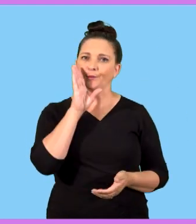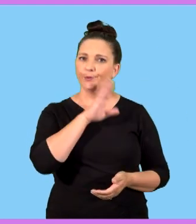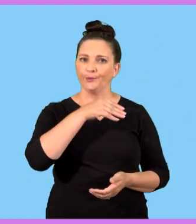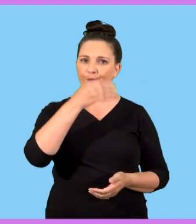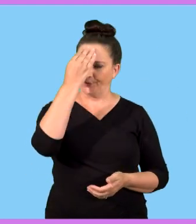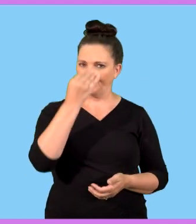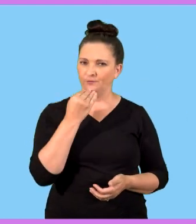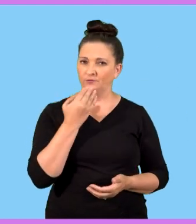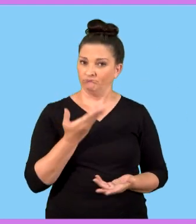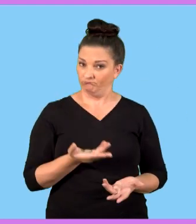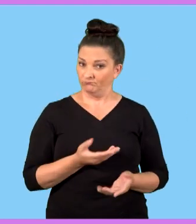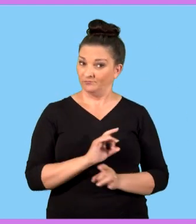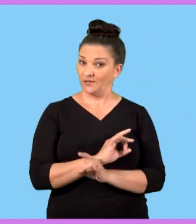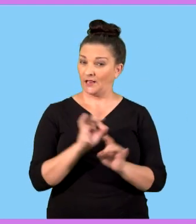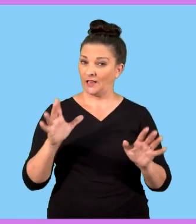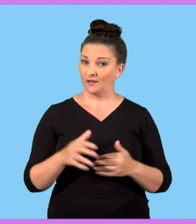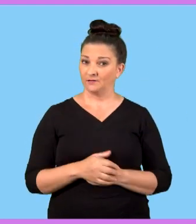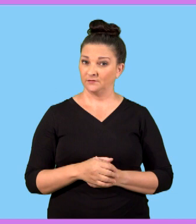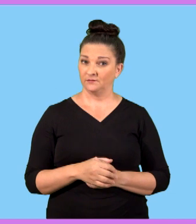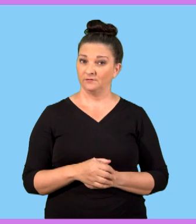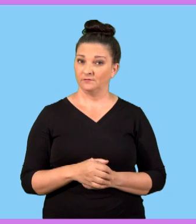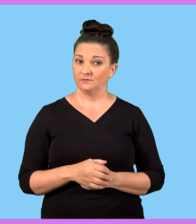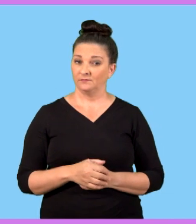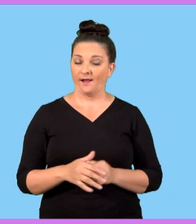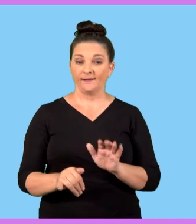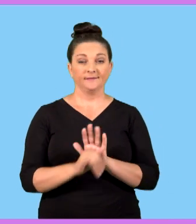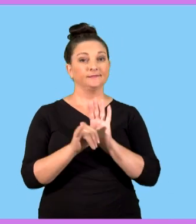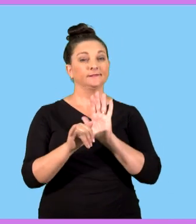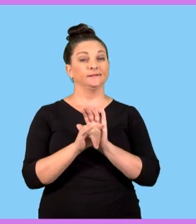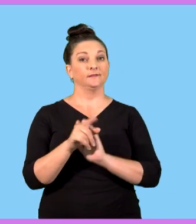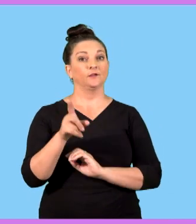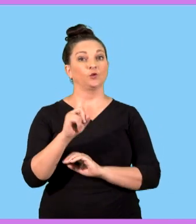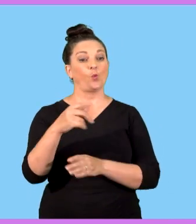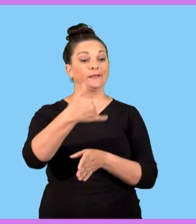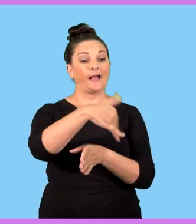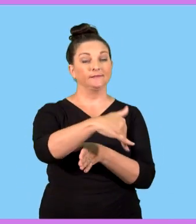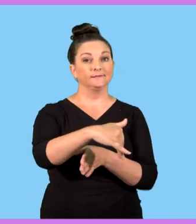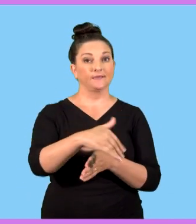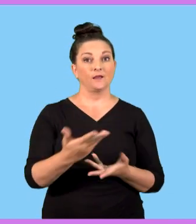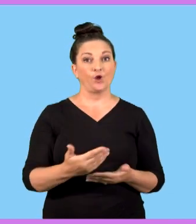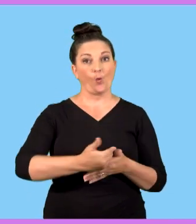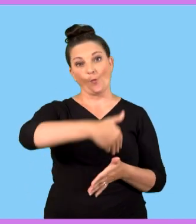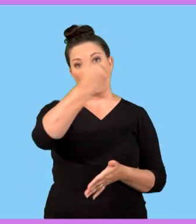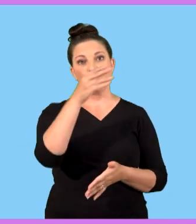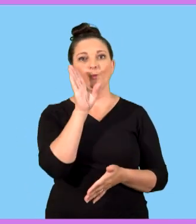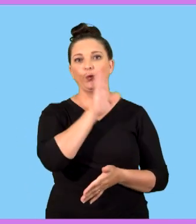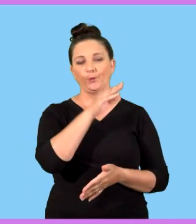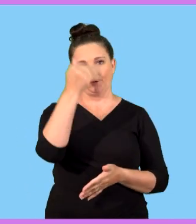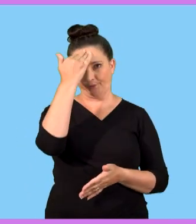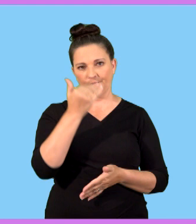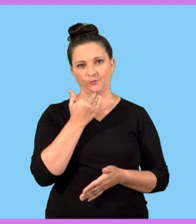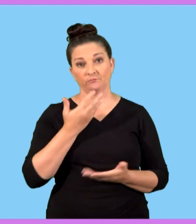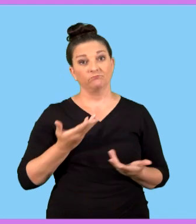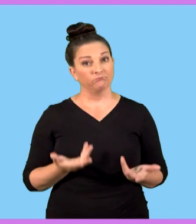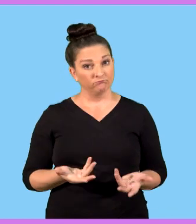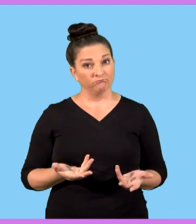have any windows here. Guys, is that clear? It says identify the exterior hall that does not have windows.